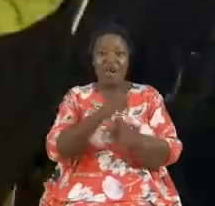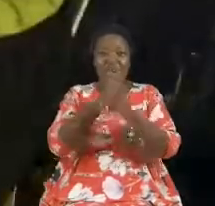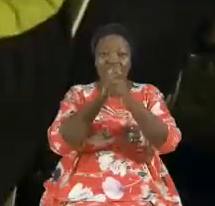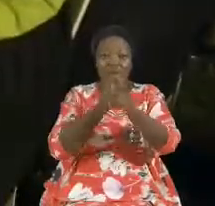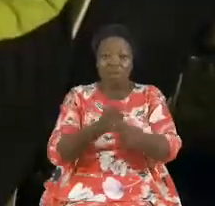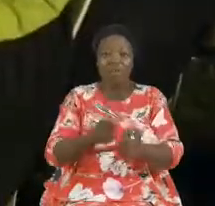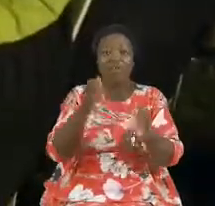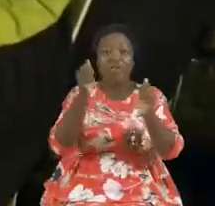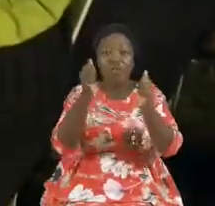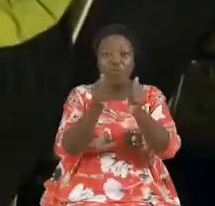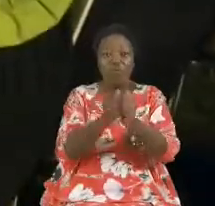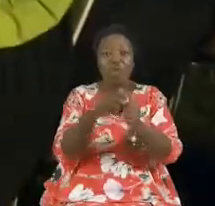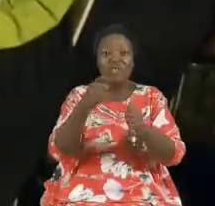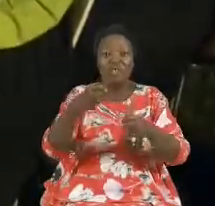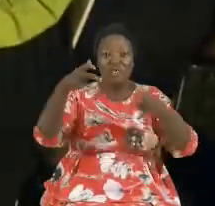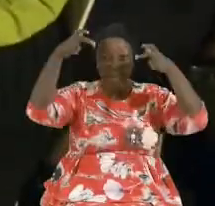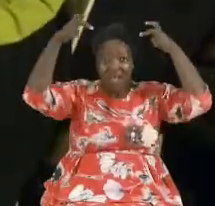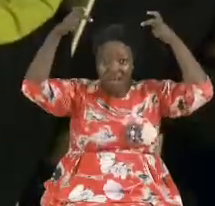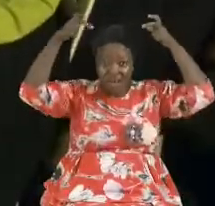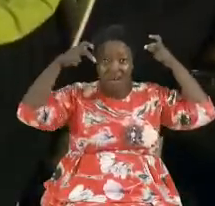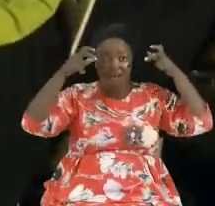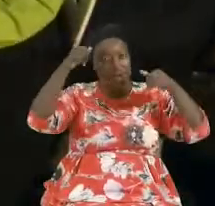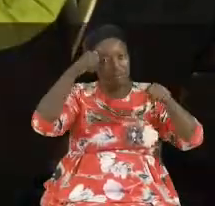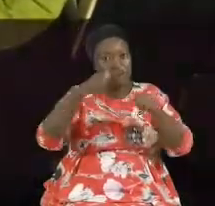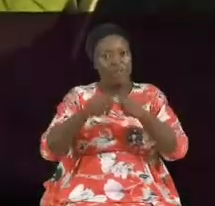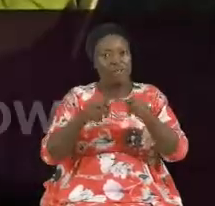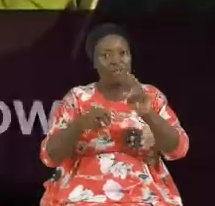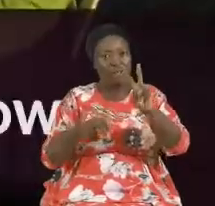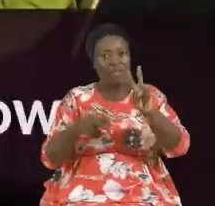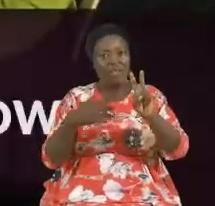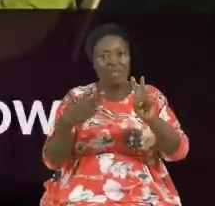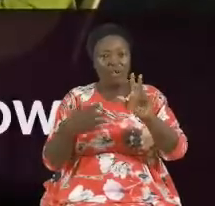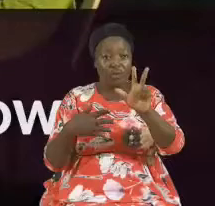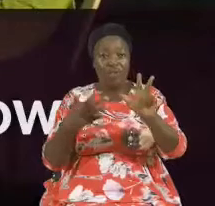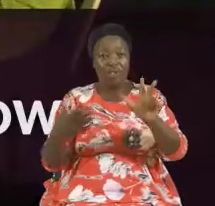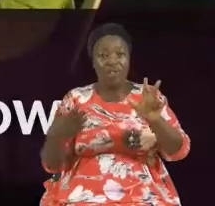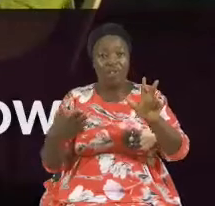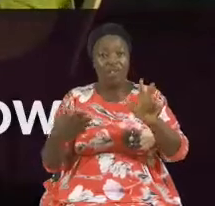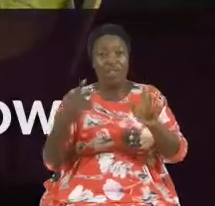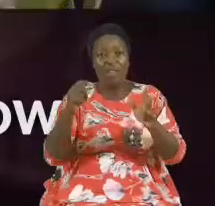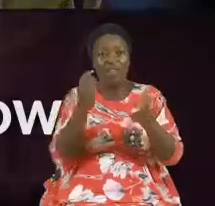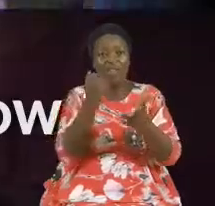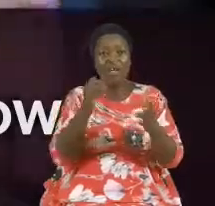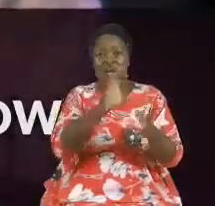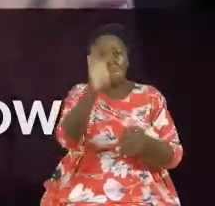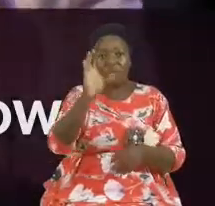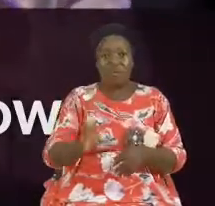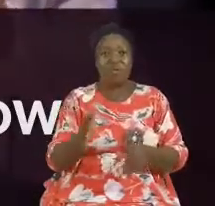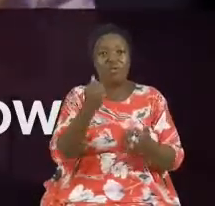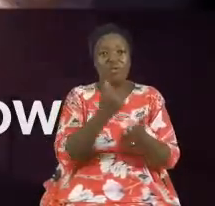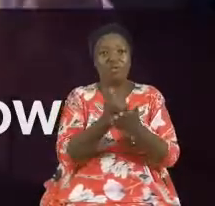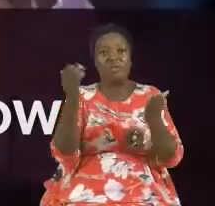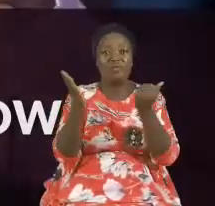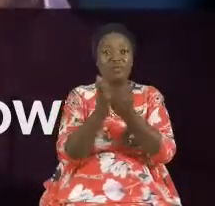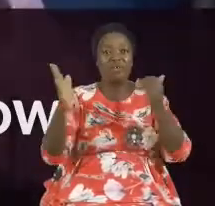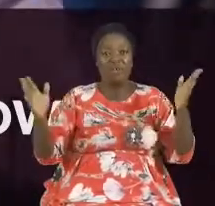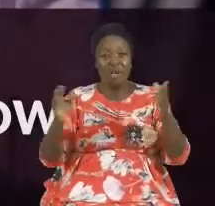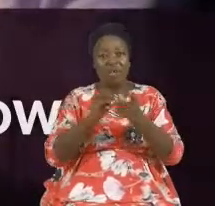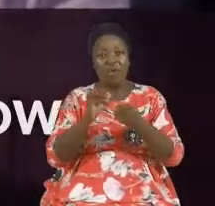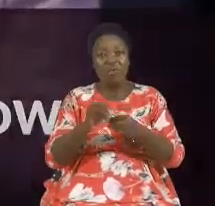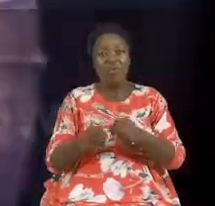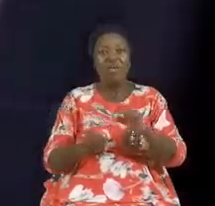reign, receiving our rewards with the crown. Remember three things. Number one, the cross. Number